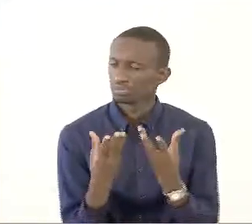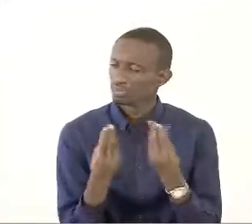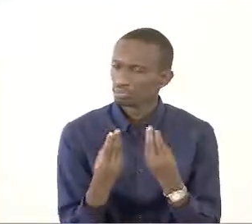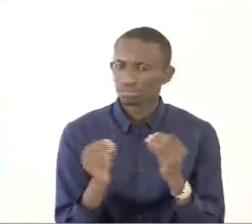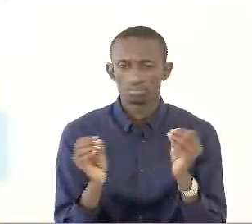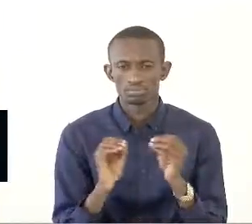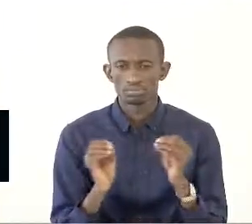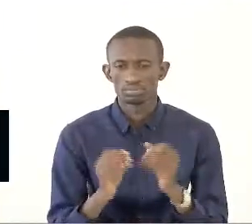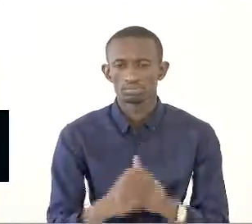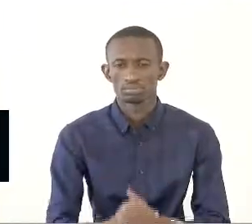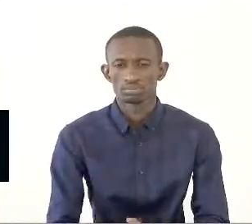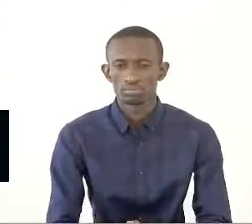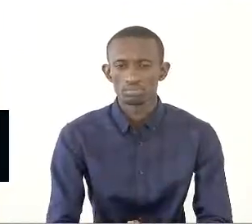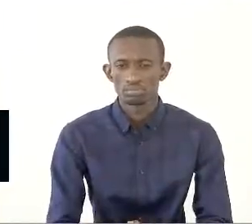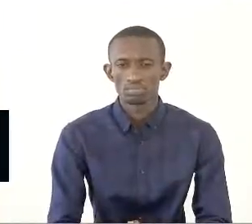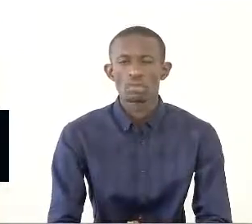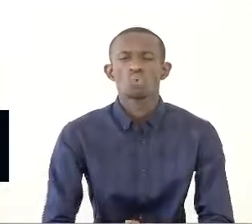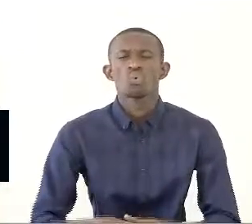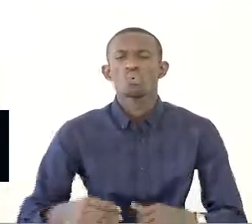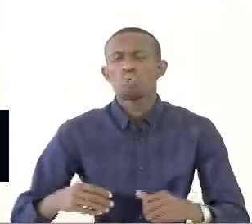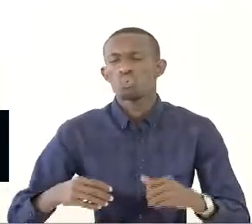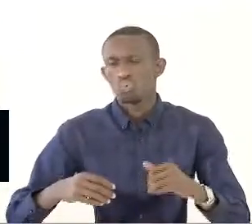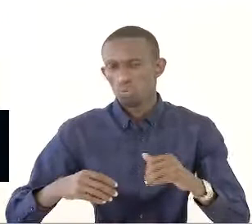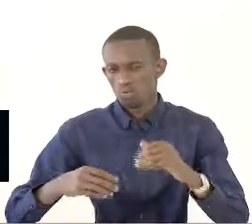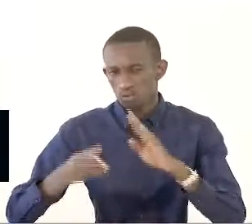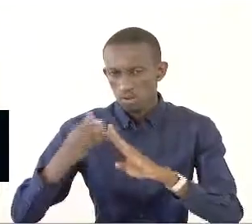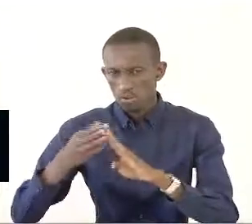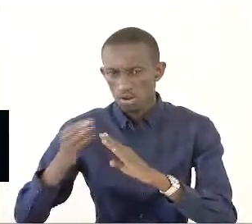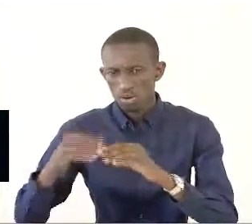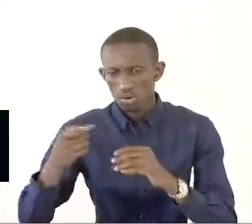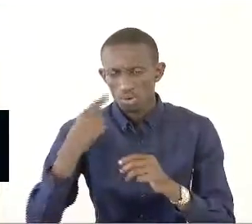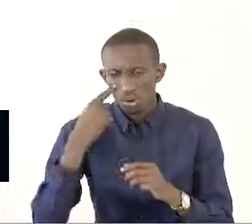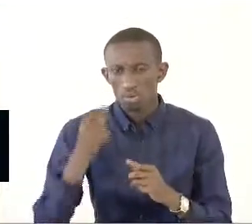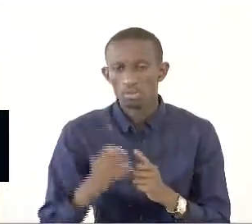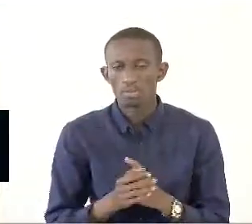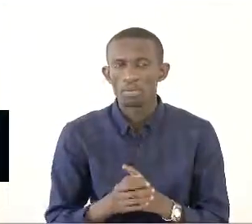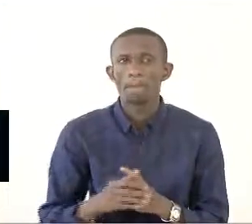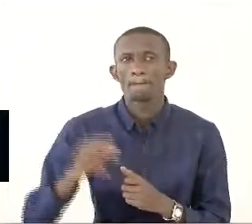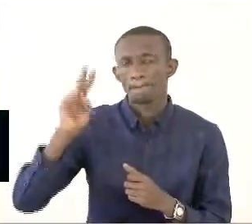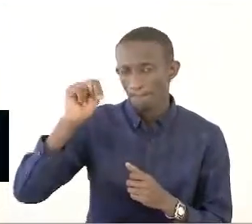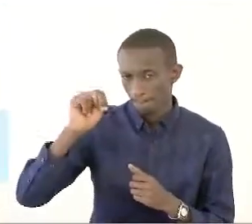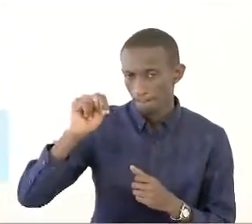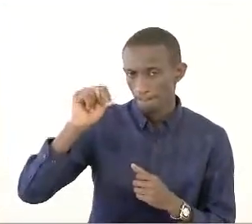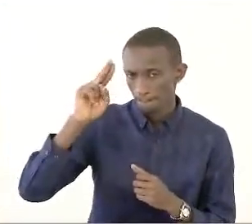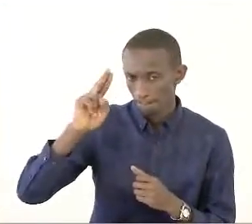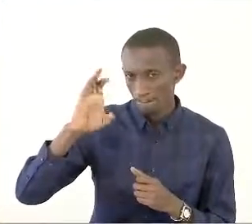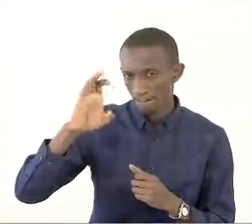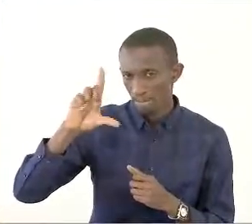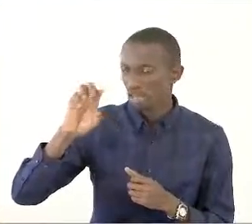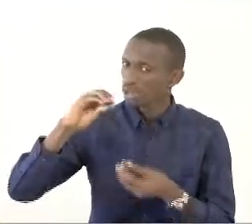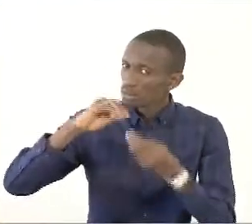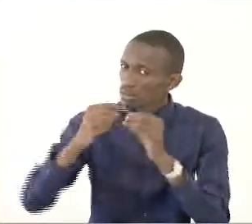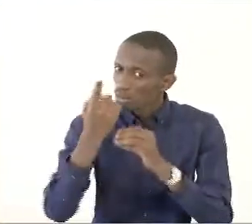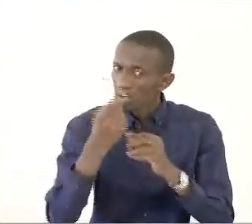not by immediate to have this nucleid. Here we have a nucleid number 1, and this is